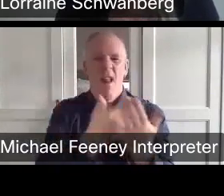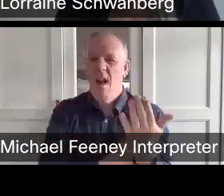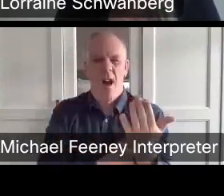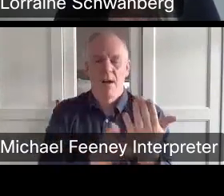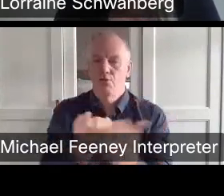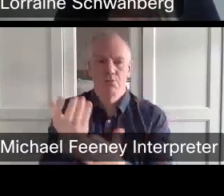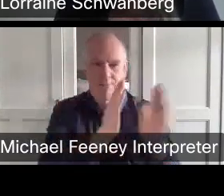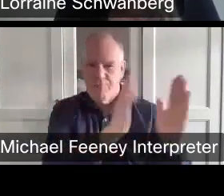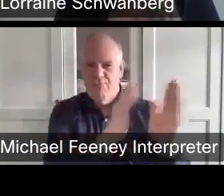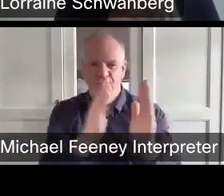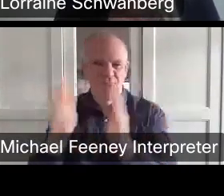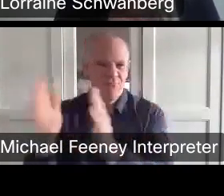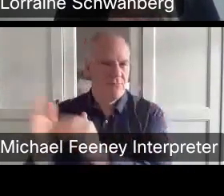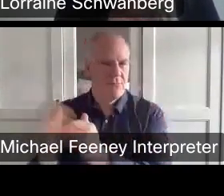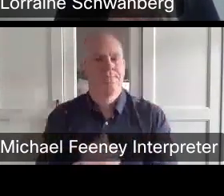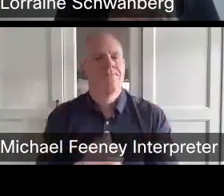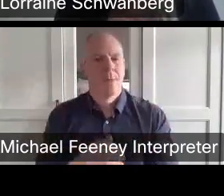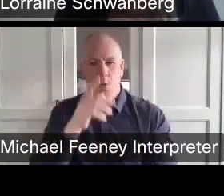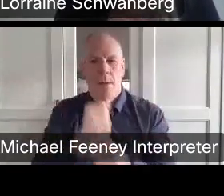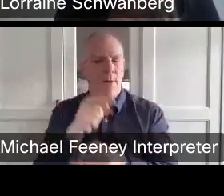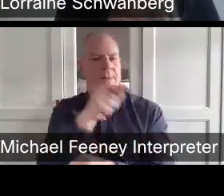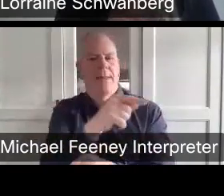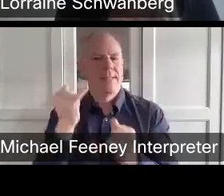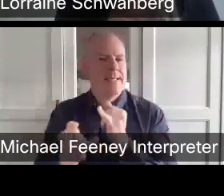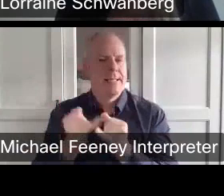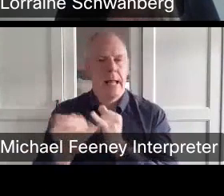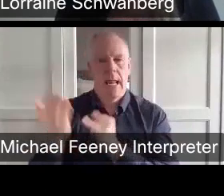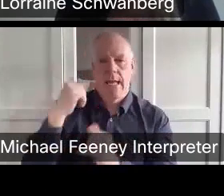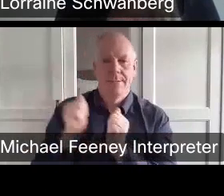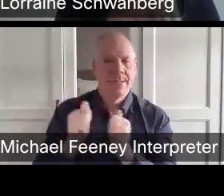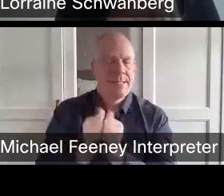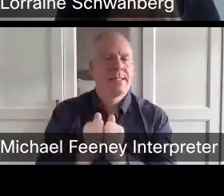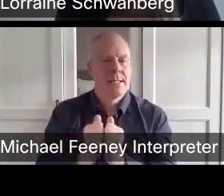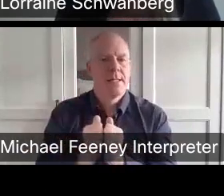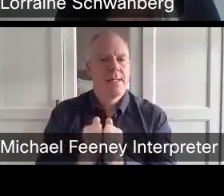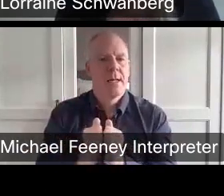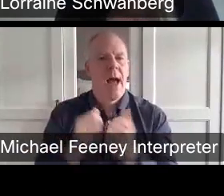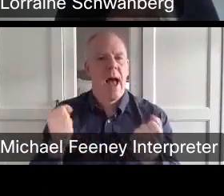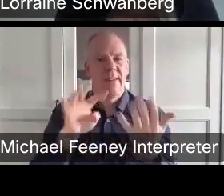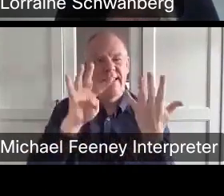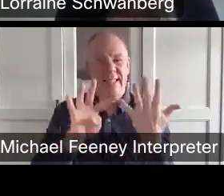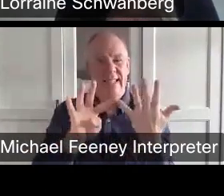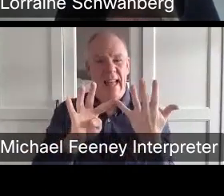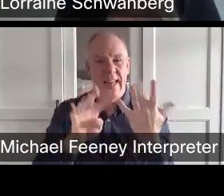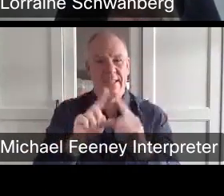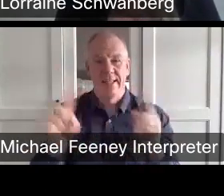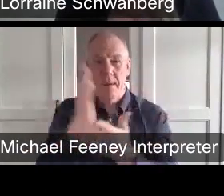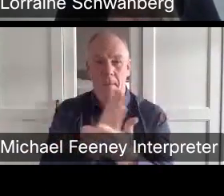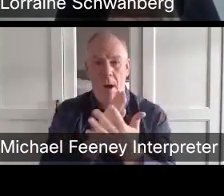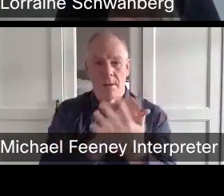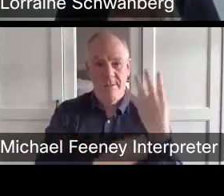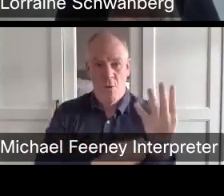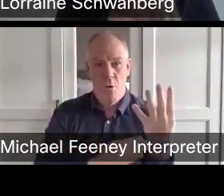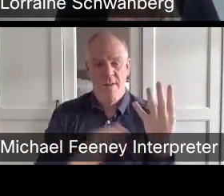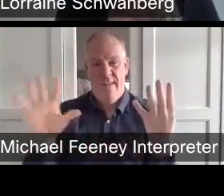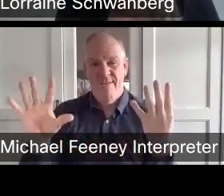and we went into this in a lot more detail at the last time. So it's broken down into 9 different parts, and